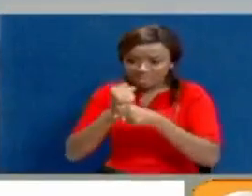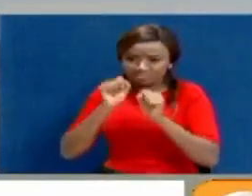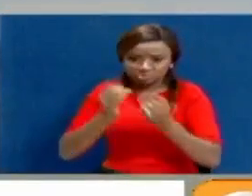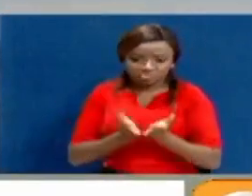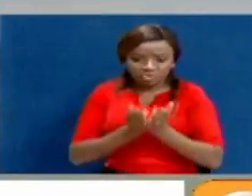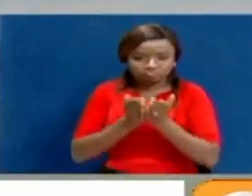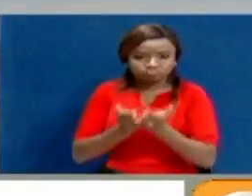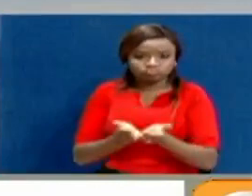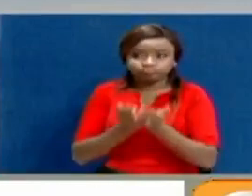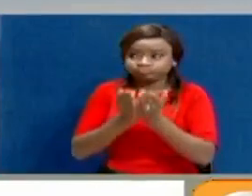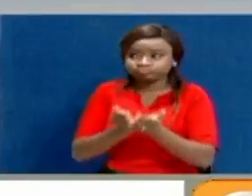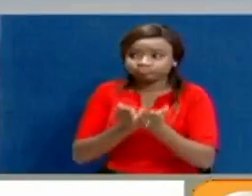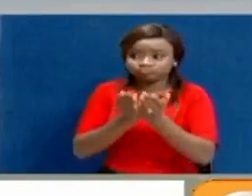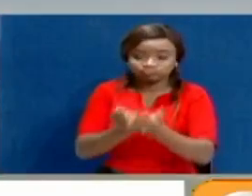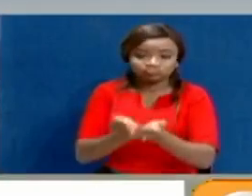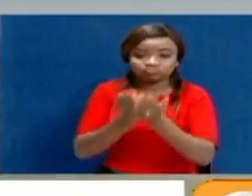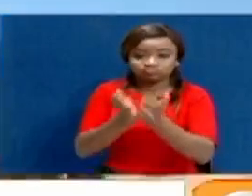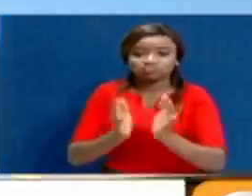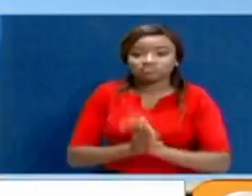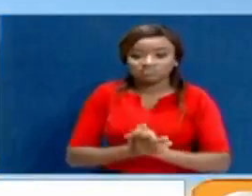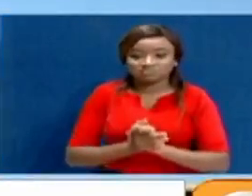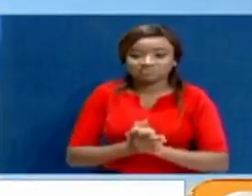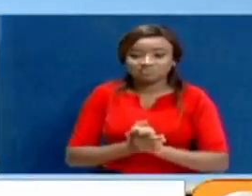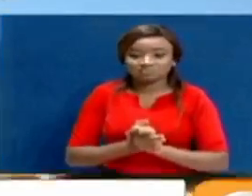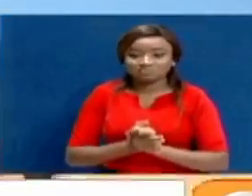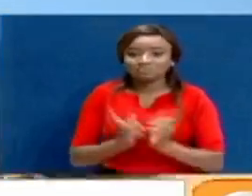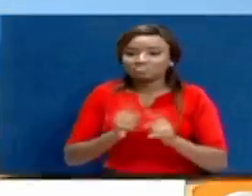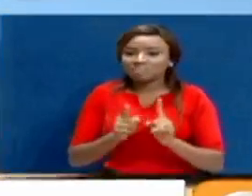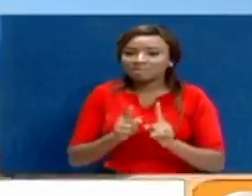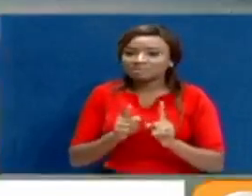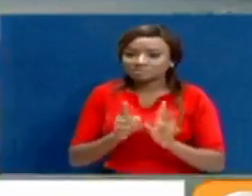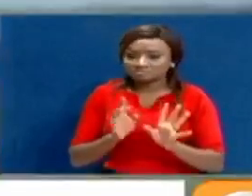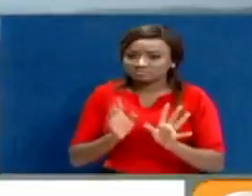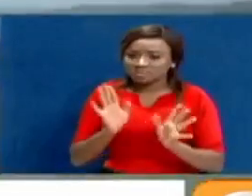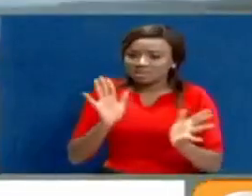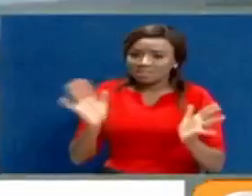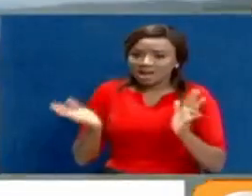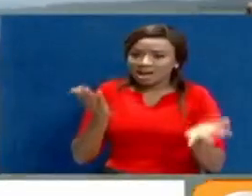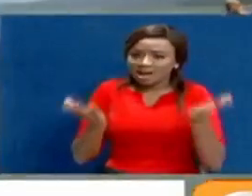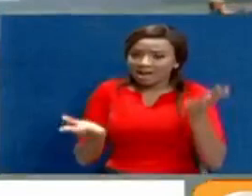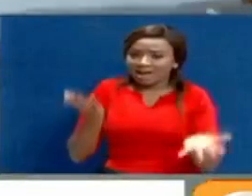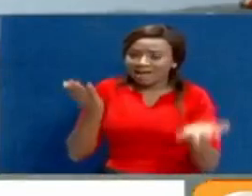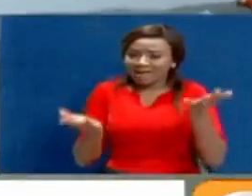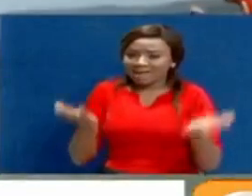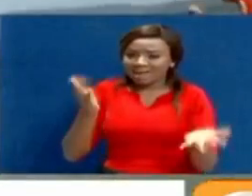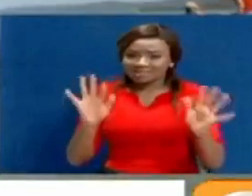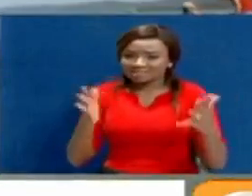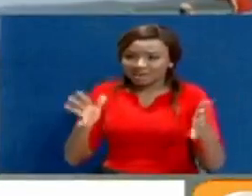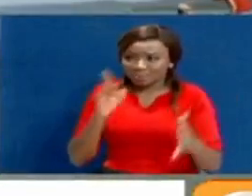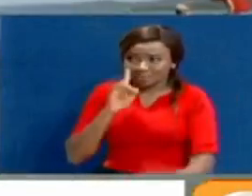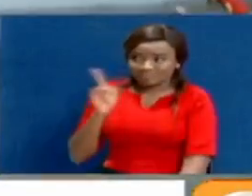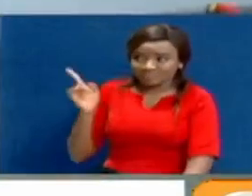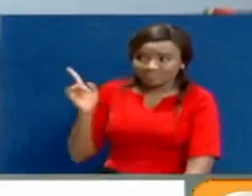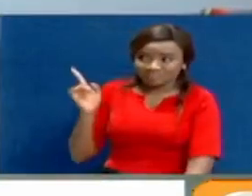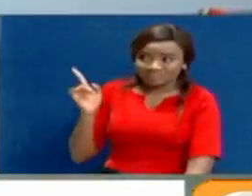of empty drums that provide buoyancy. And how do they keep the towering necks of the giraffes inside the